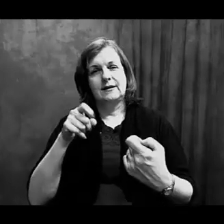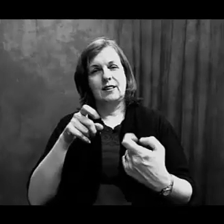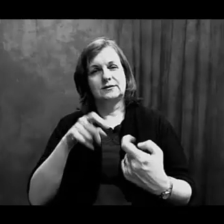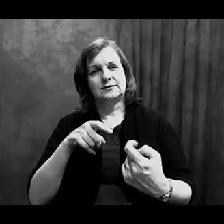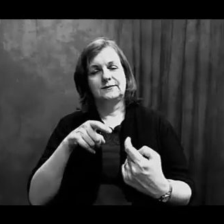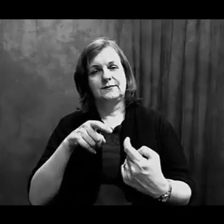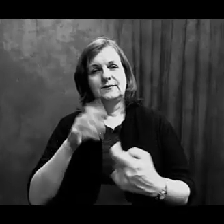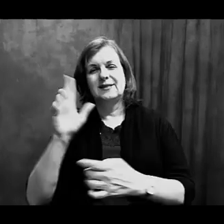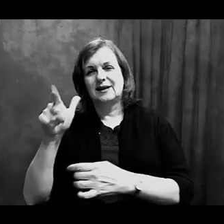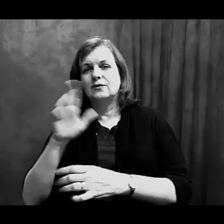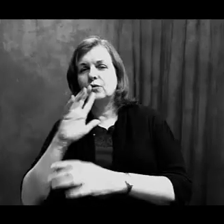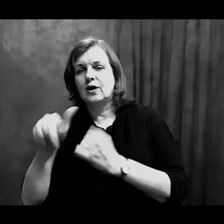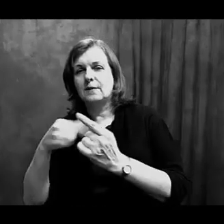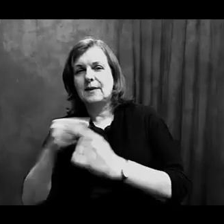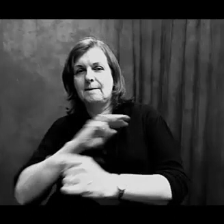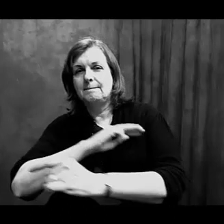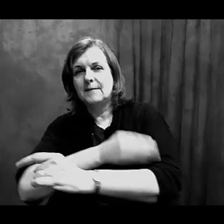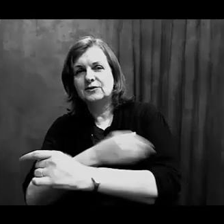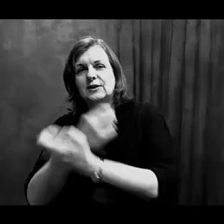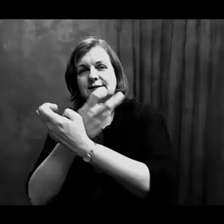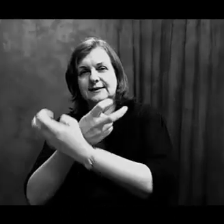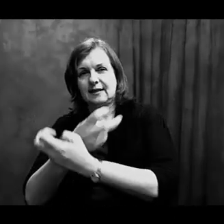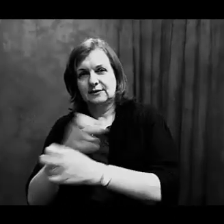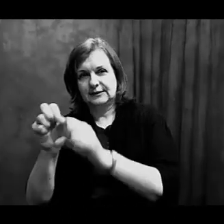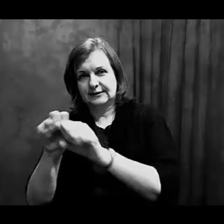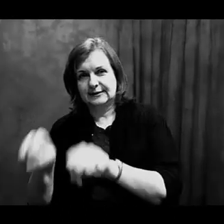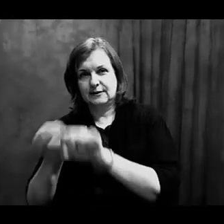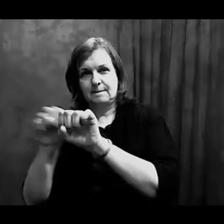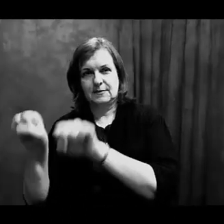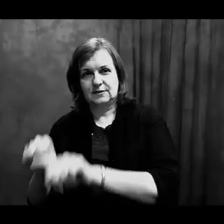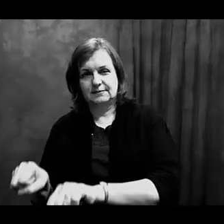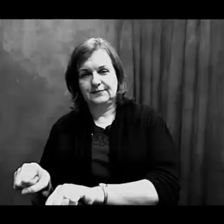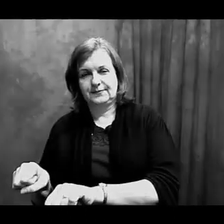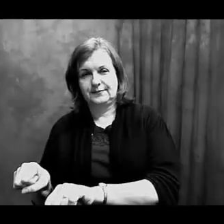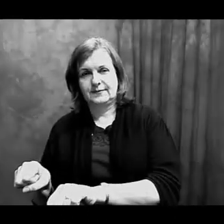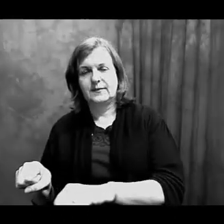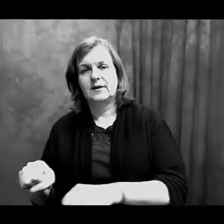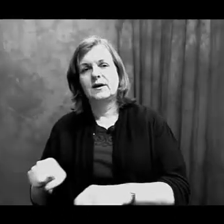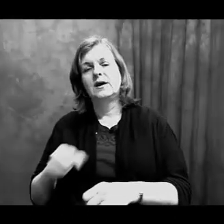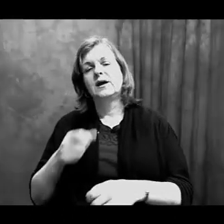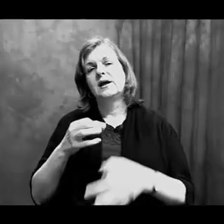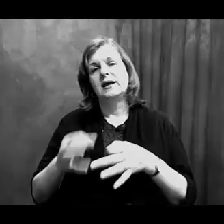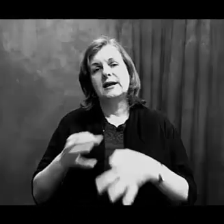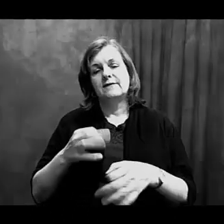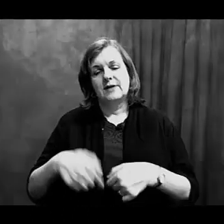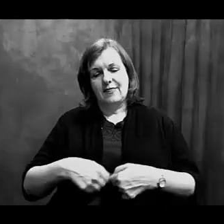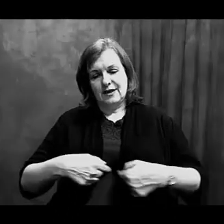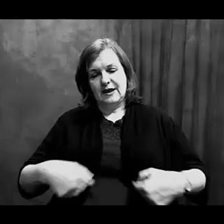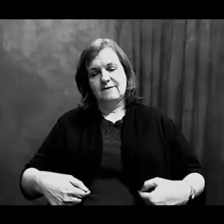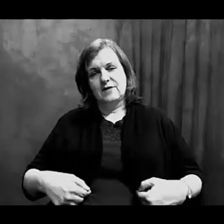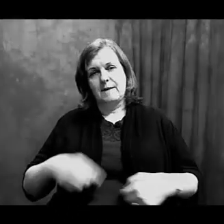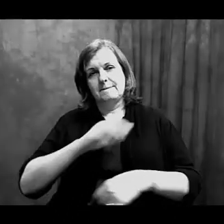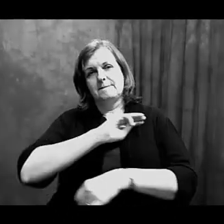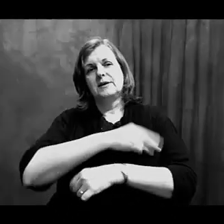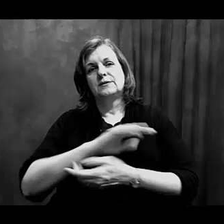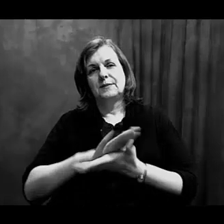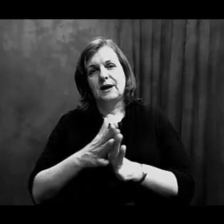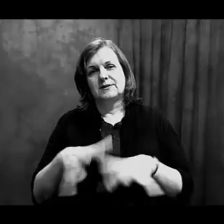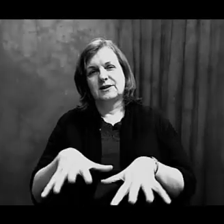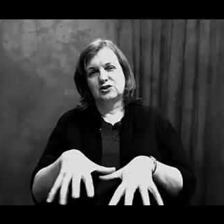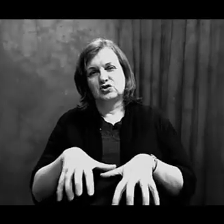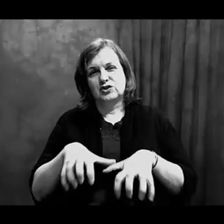when we talk muscular system and skeletal system is in order to contract those diaphragm muscles